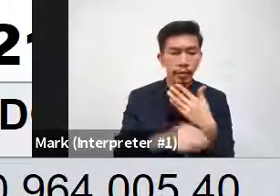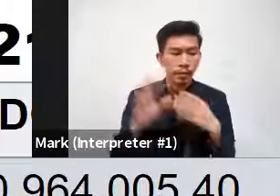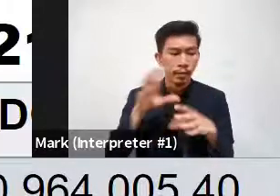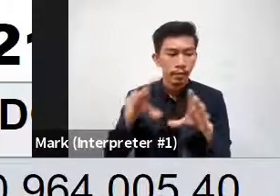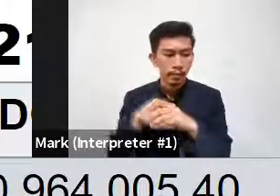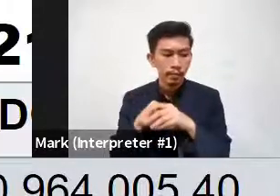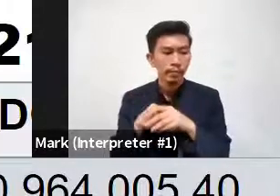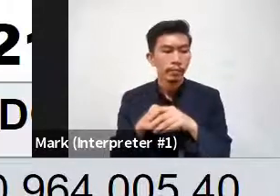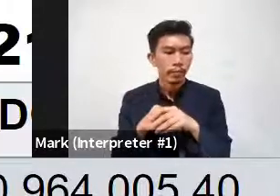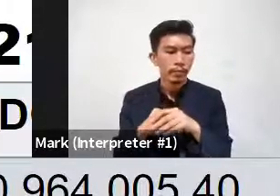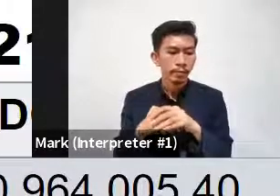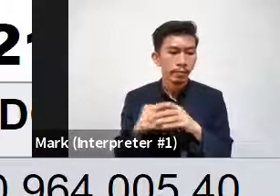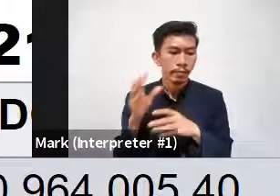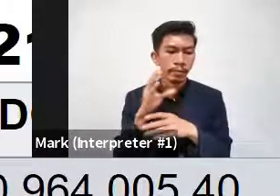test,